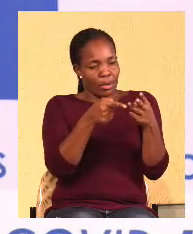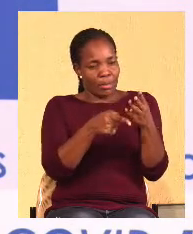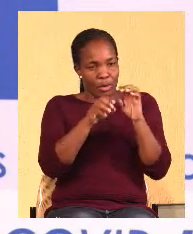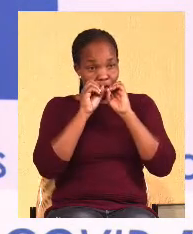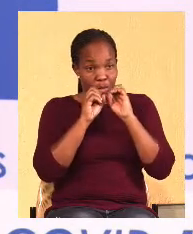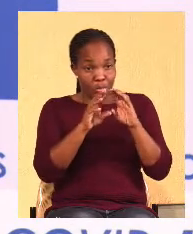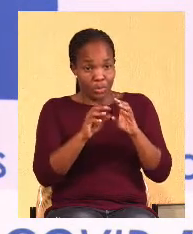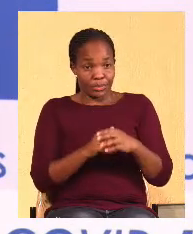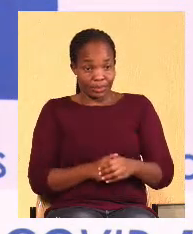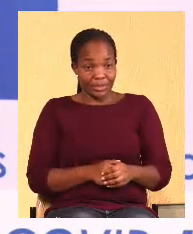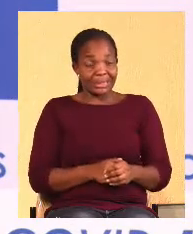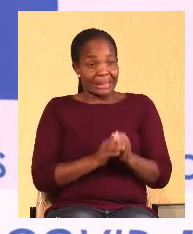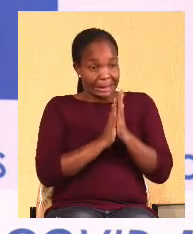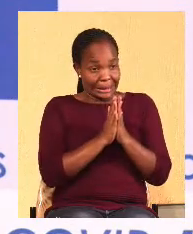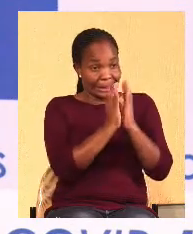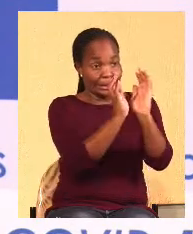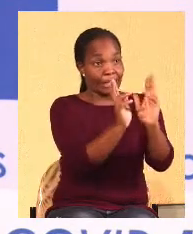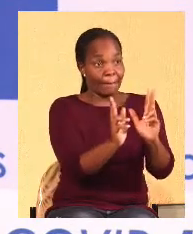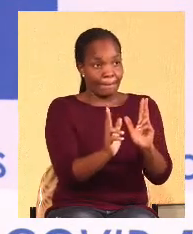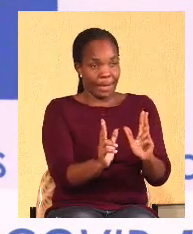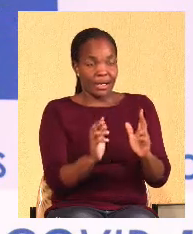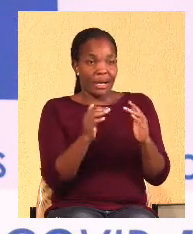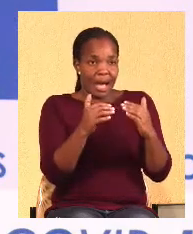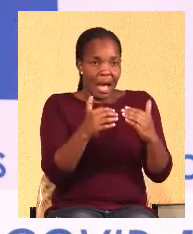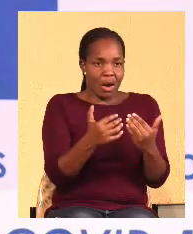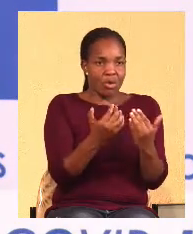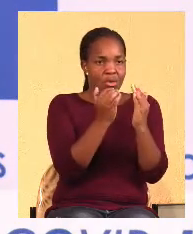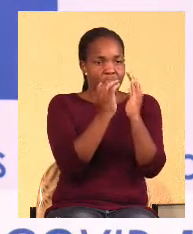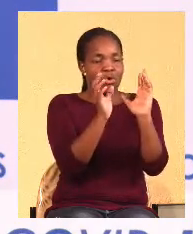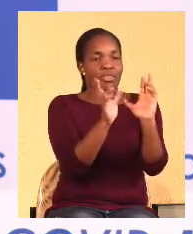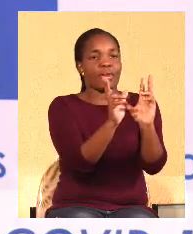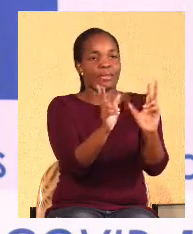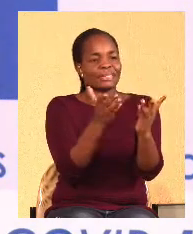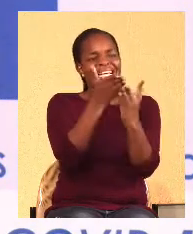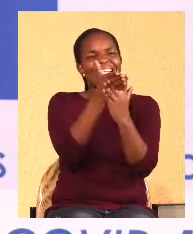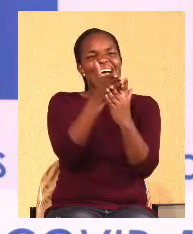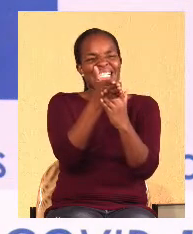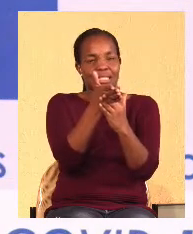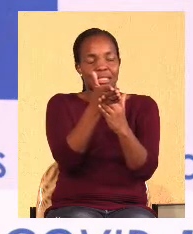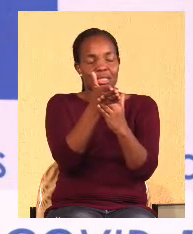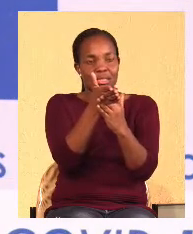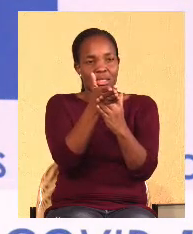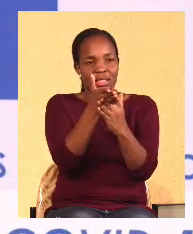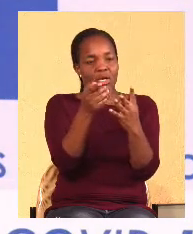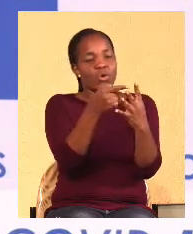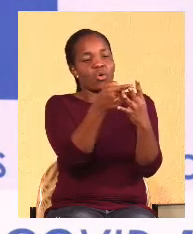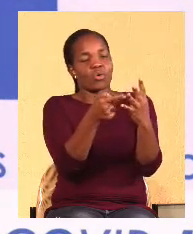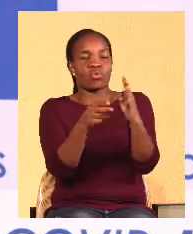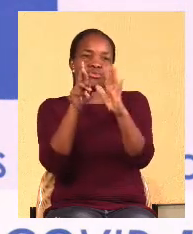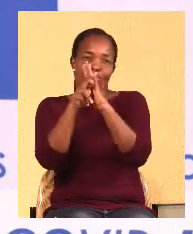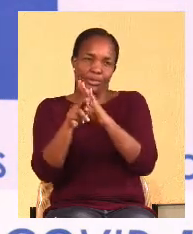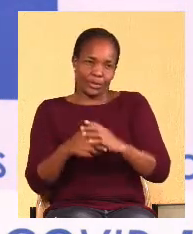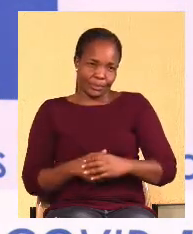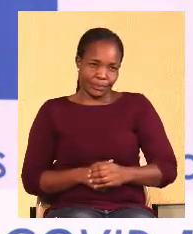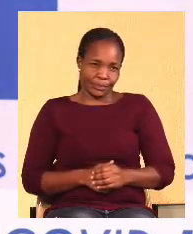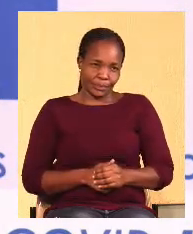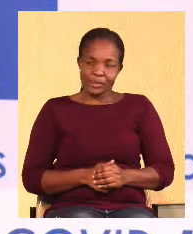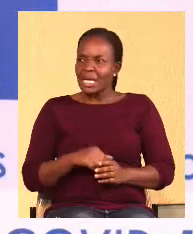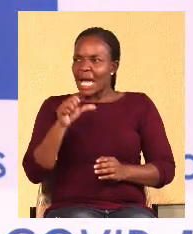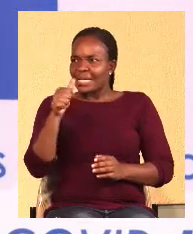the public domain, how the public could access that situation report, and then any